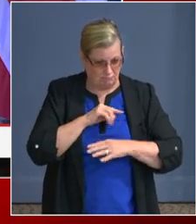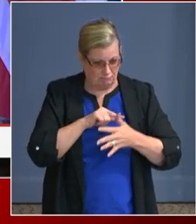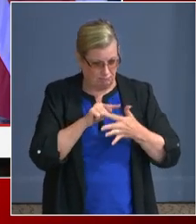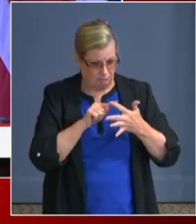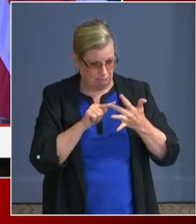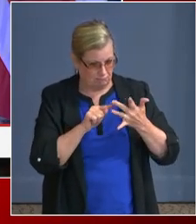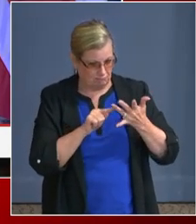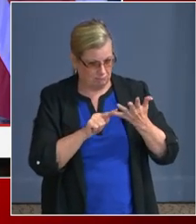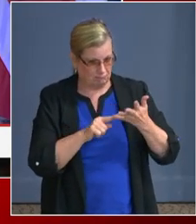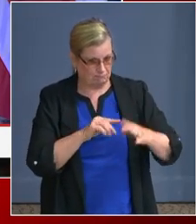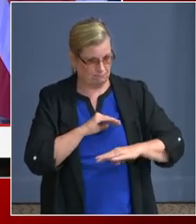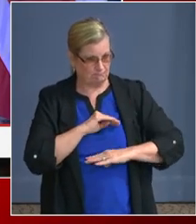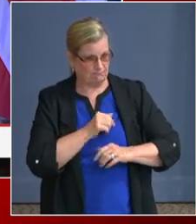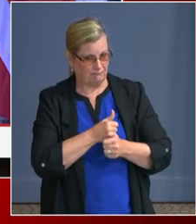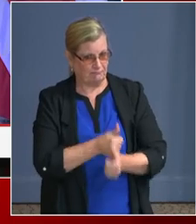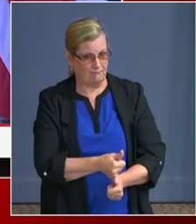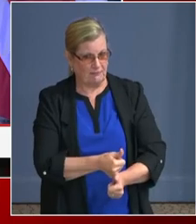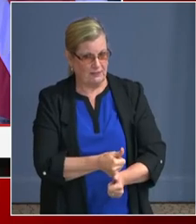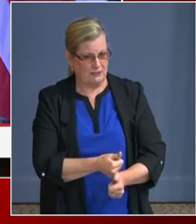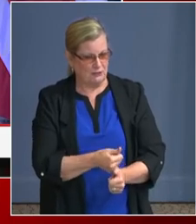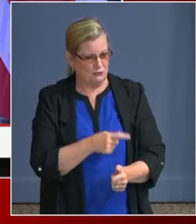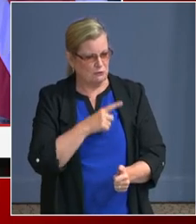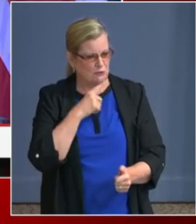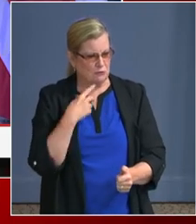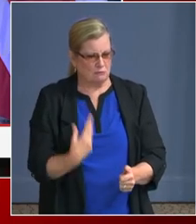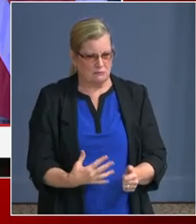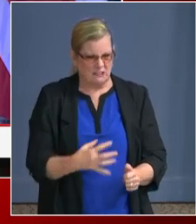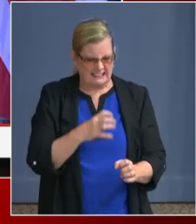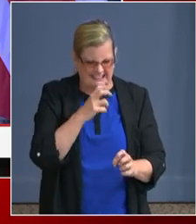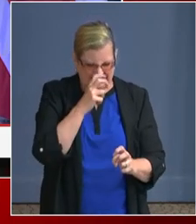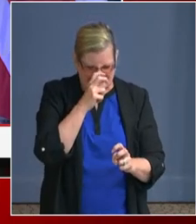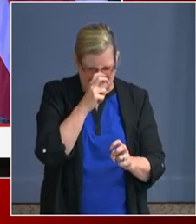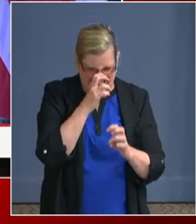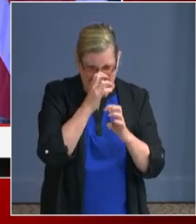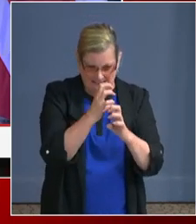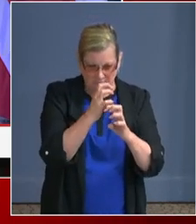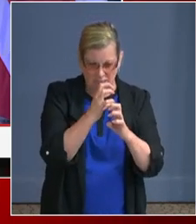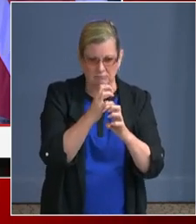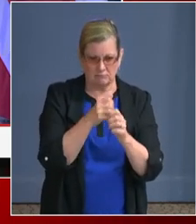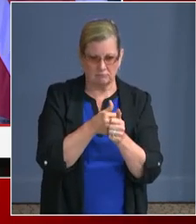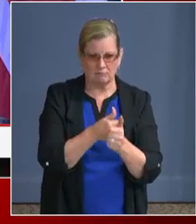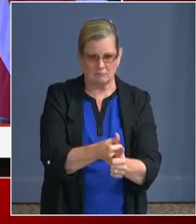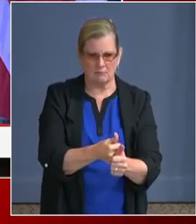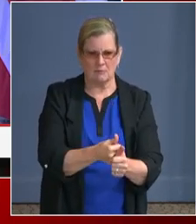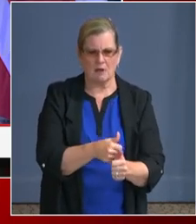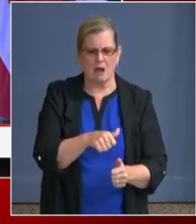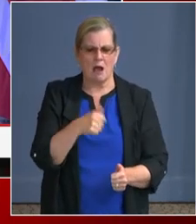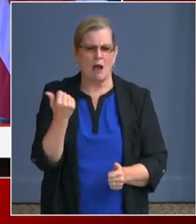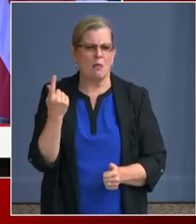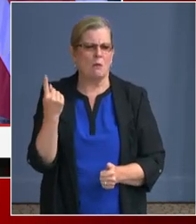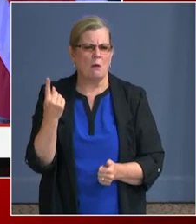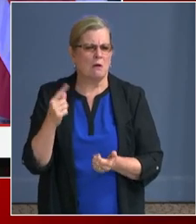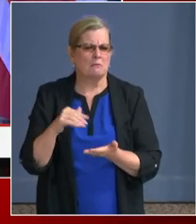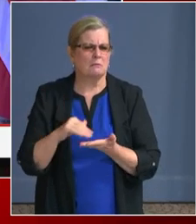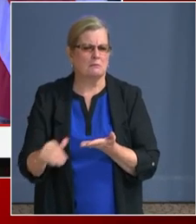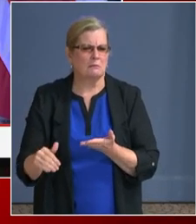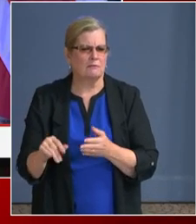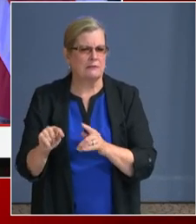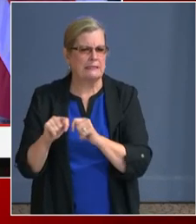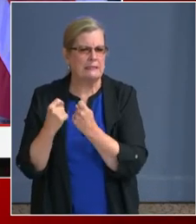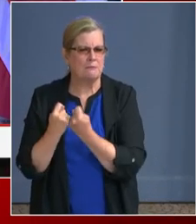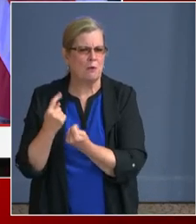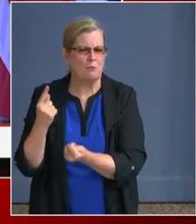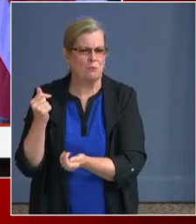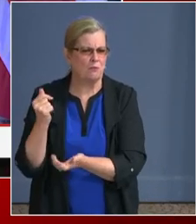down again adheres to very strict public health guidelines. And then I saw in one of the waivers for one of the teams that was granted, one of the